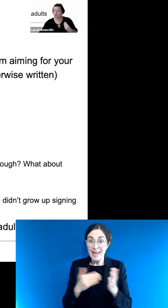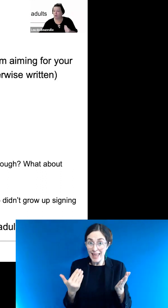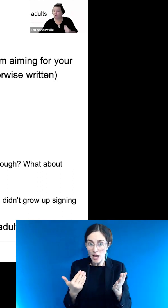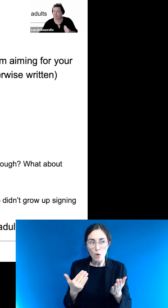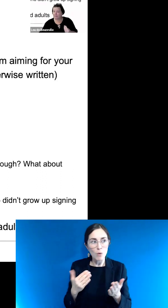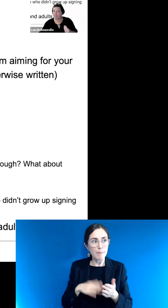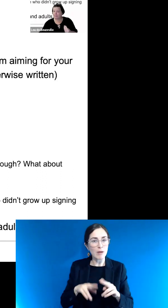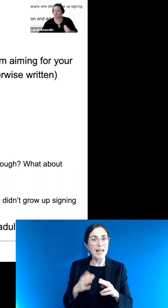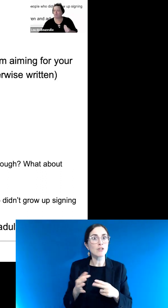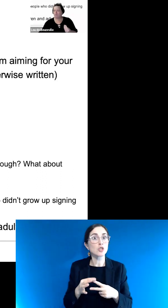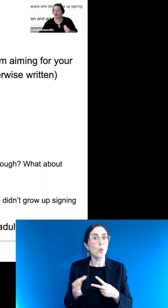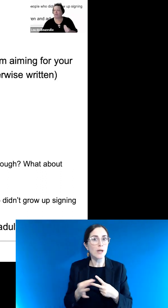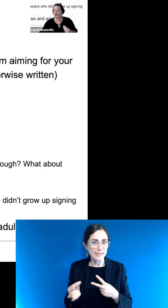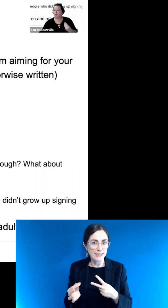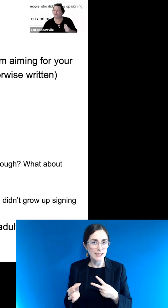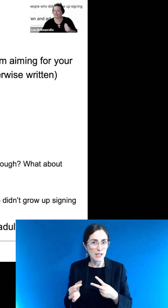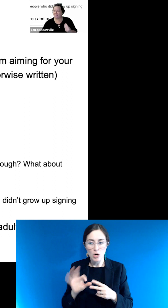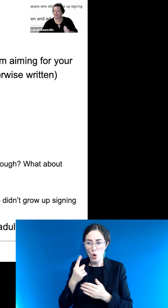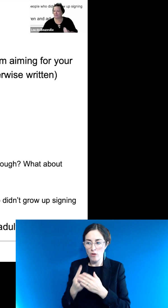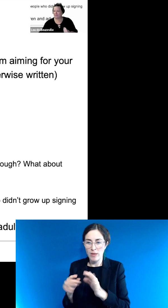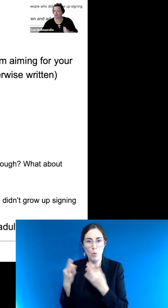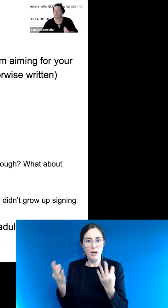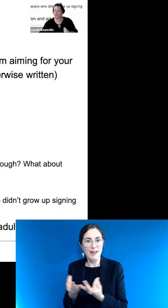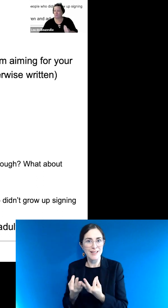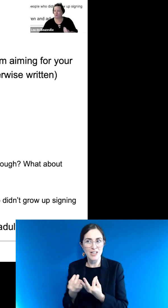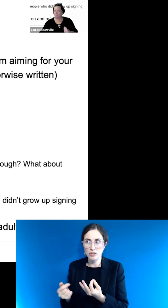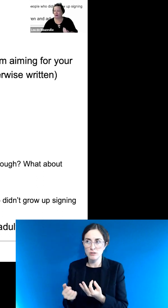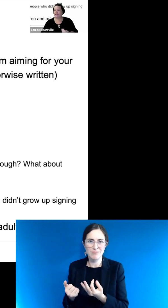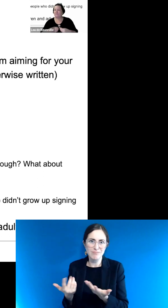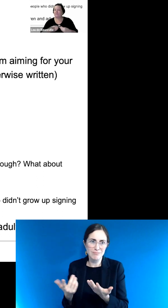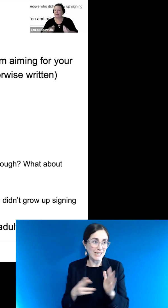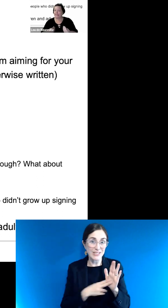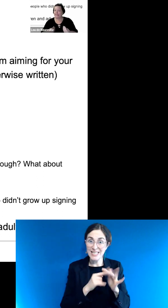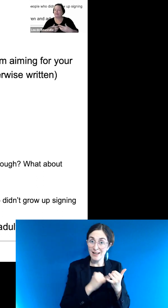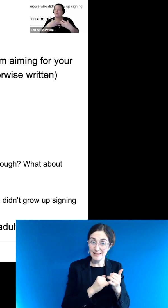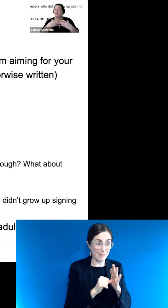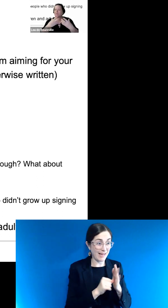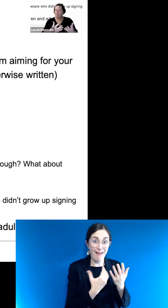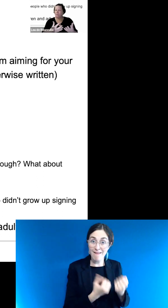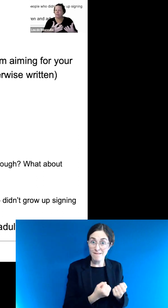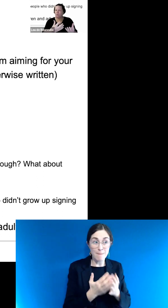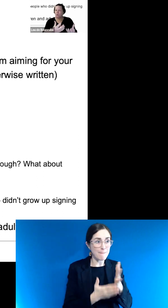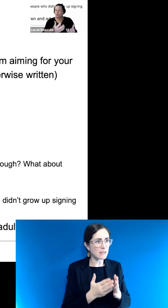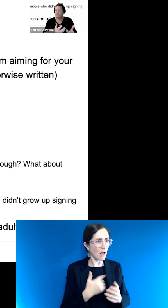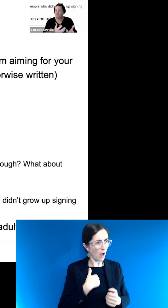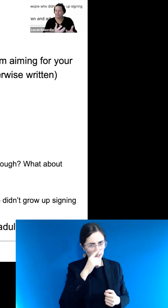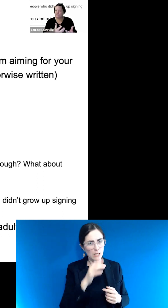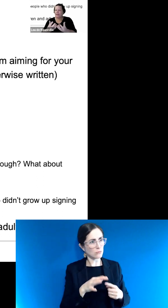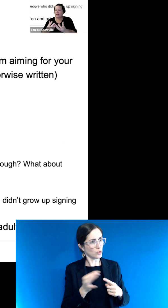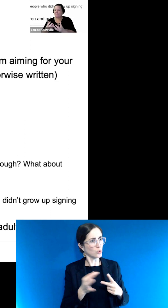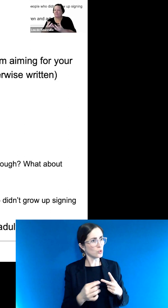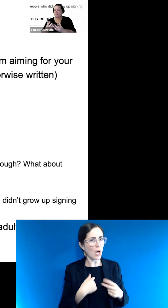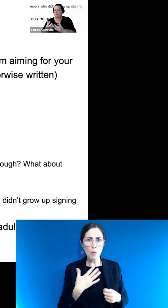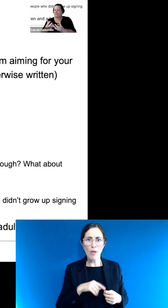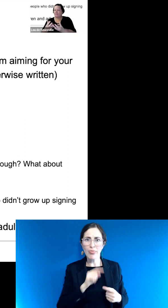parents have the choice, rather than organisations having the choice on what to provide, it's very clear that more people want these things